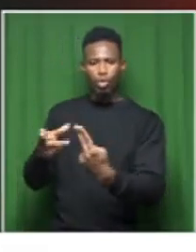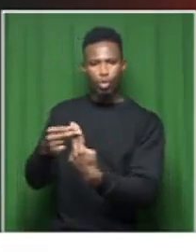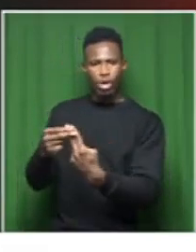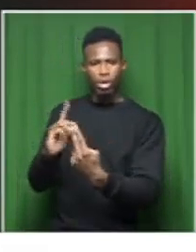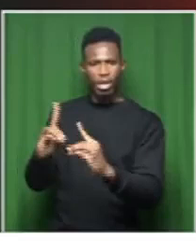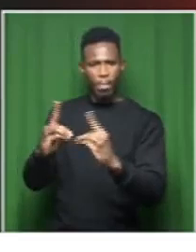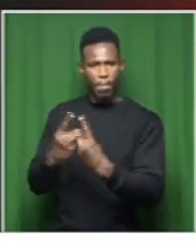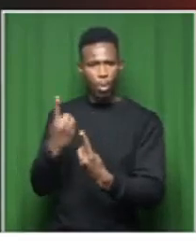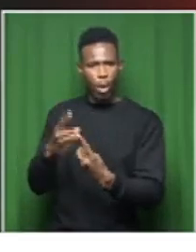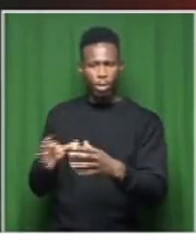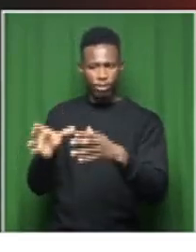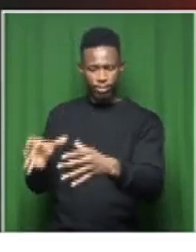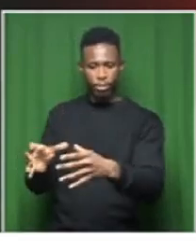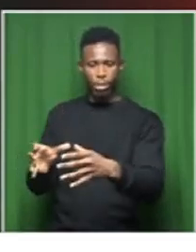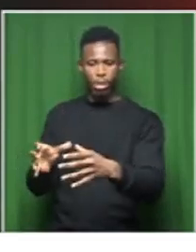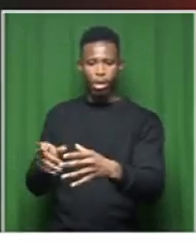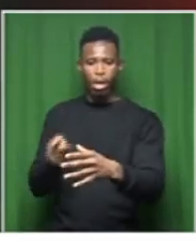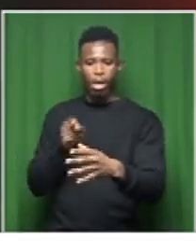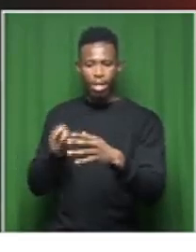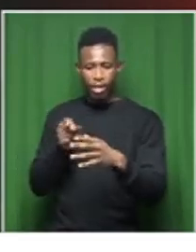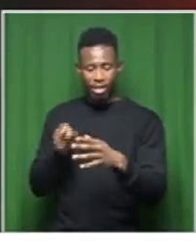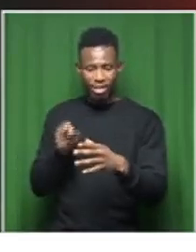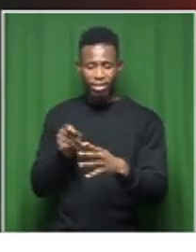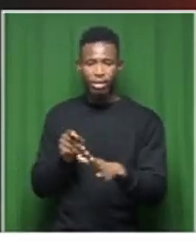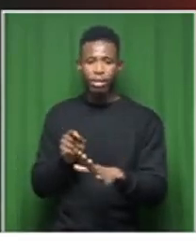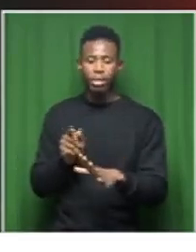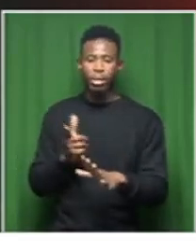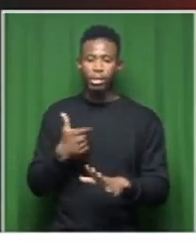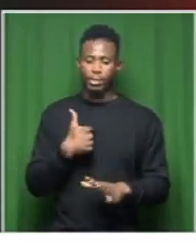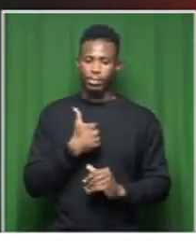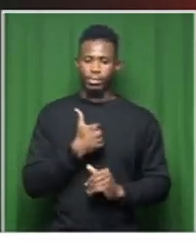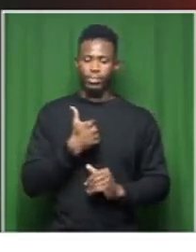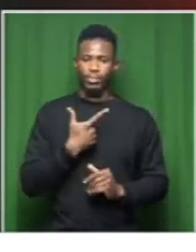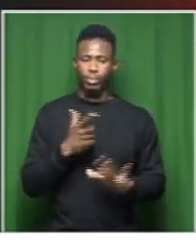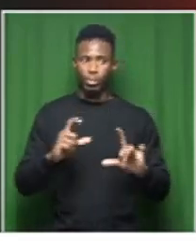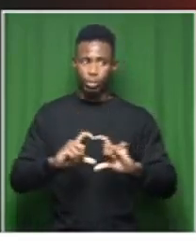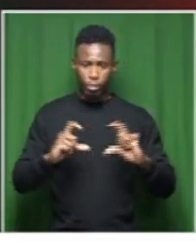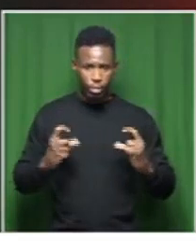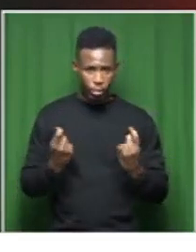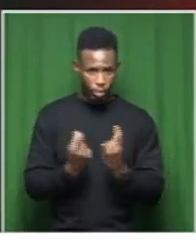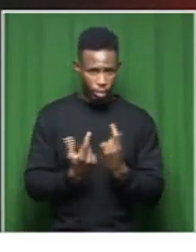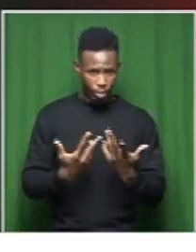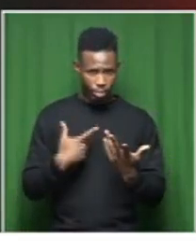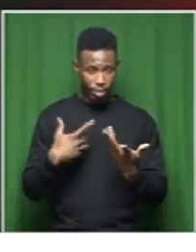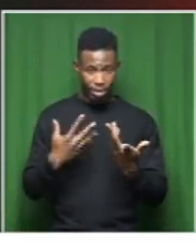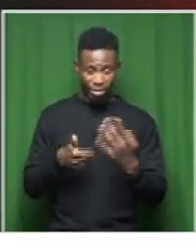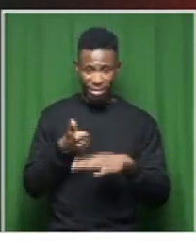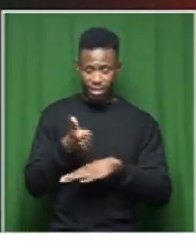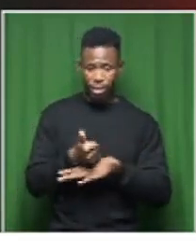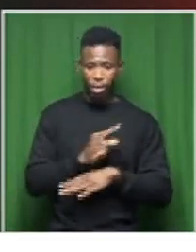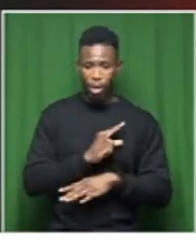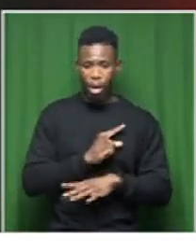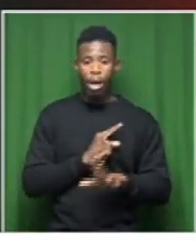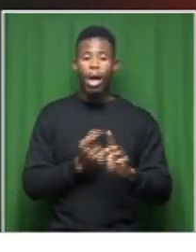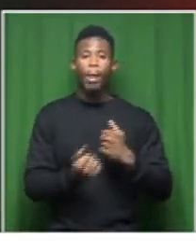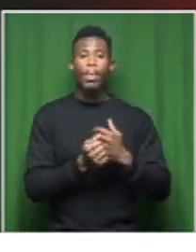the Department of Home Affairs. And guess what? One of the reasons why I put this committee by Lubisi is that